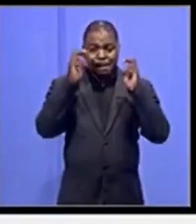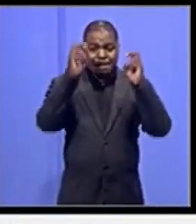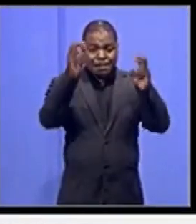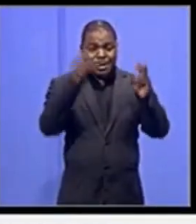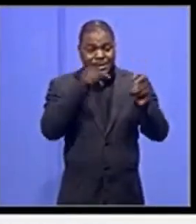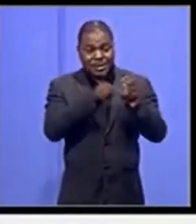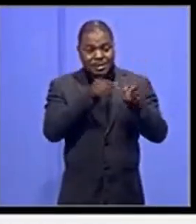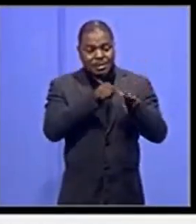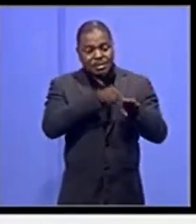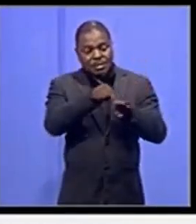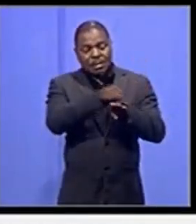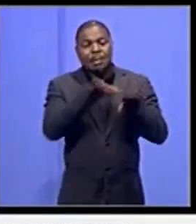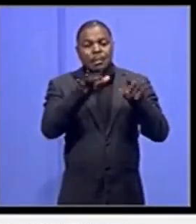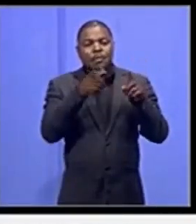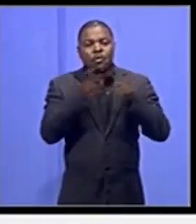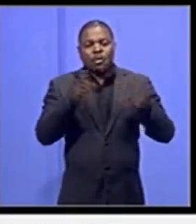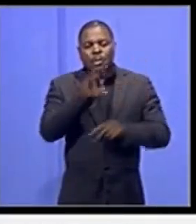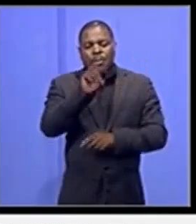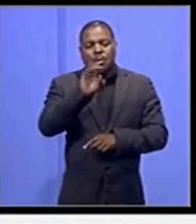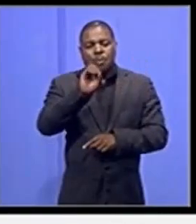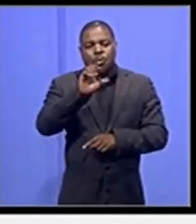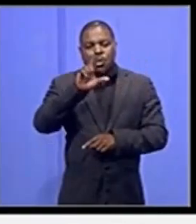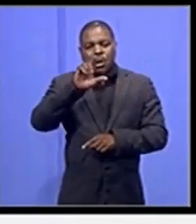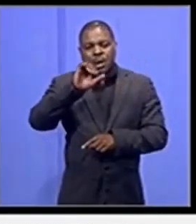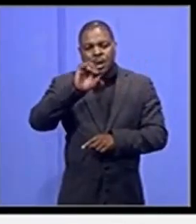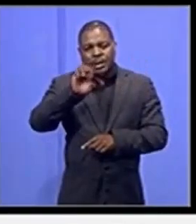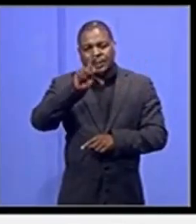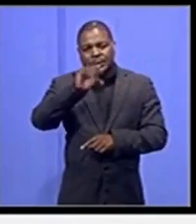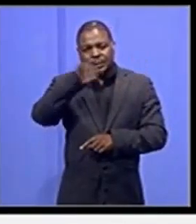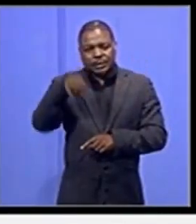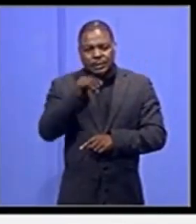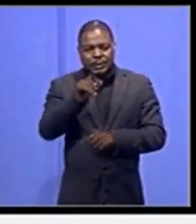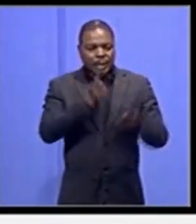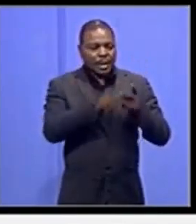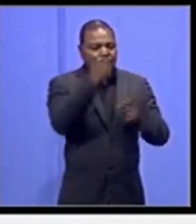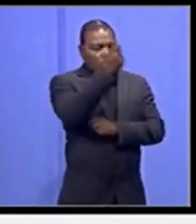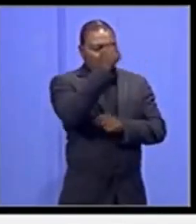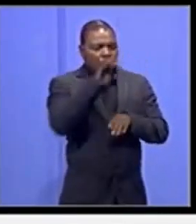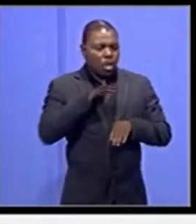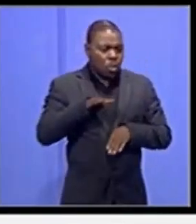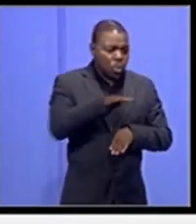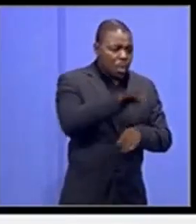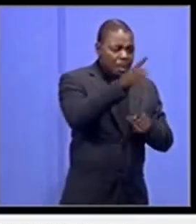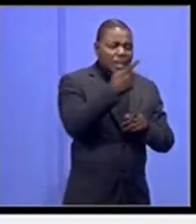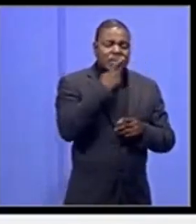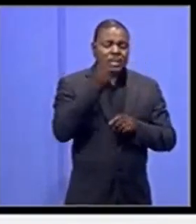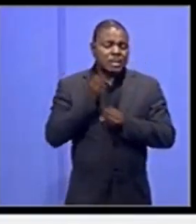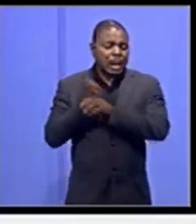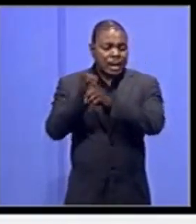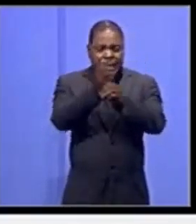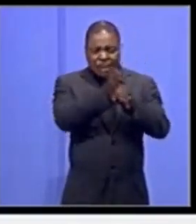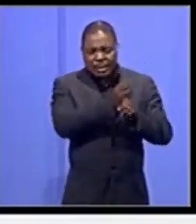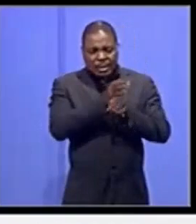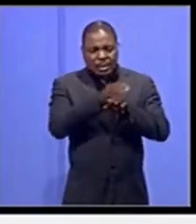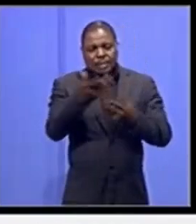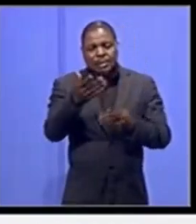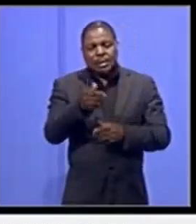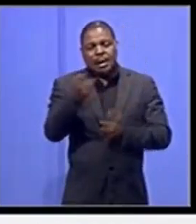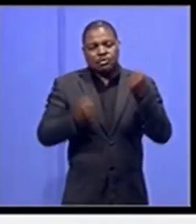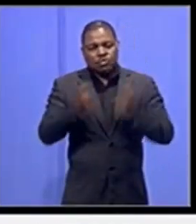sepediša banamedi magareng ga Moletši le Polokwane e fošitšwe ka maswika. Moetledi wa pese o gobetše.